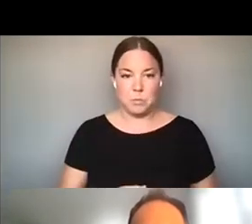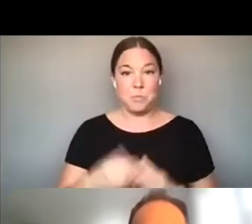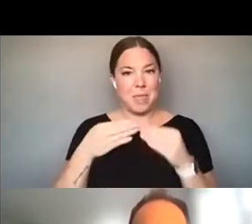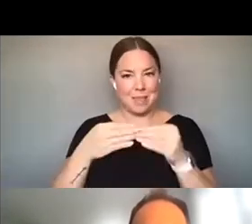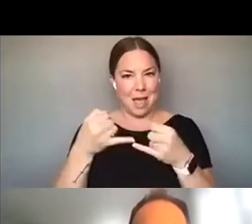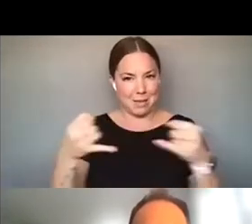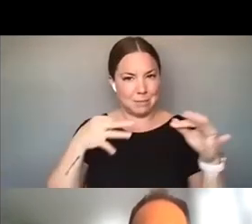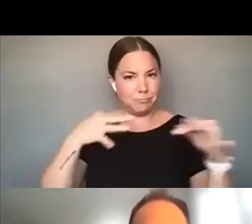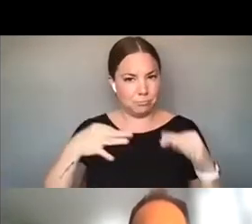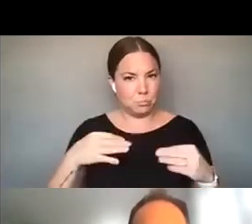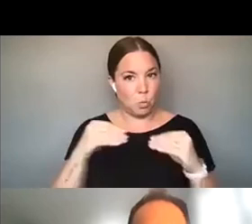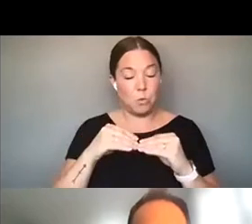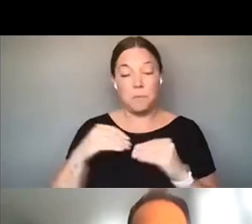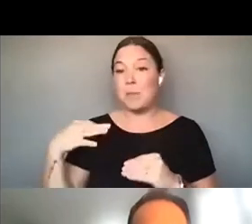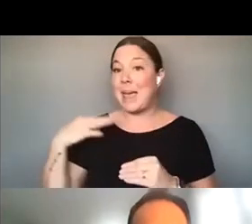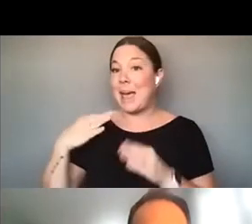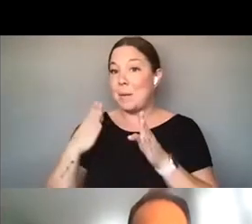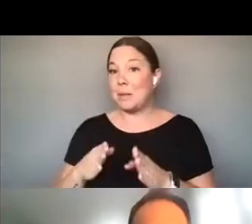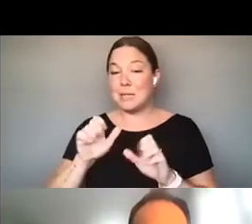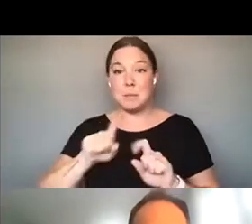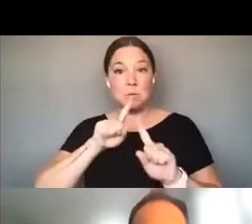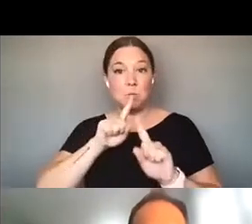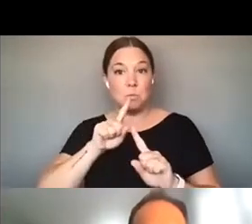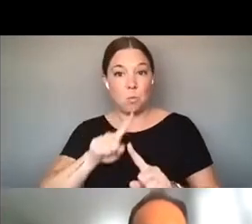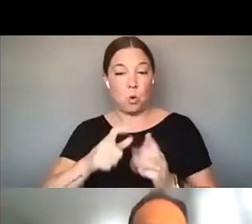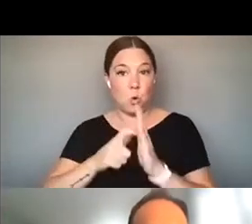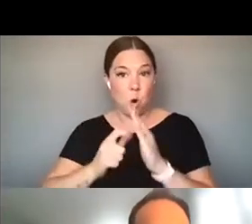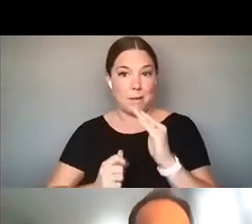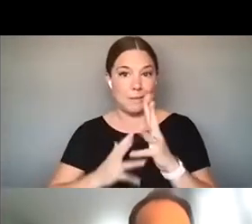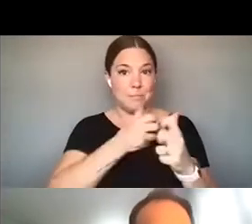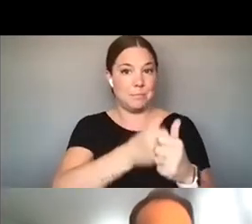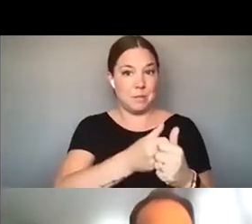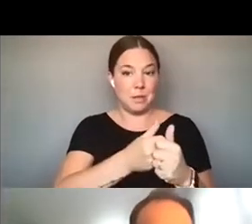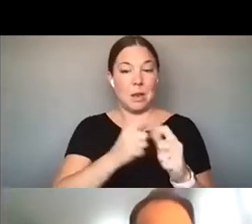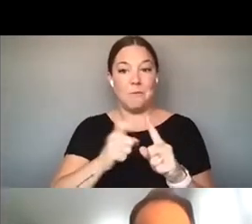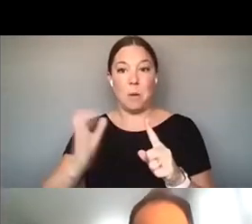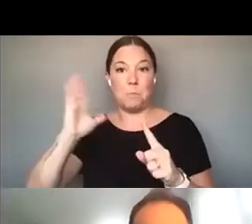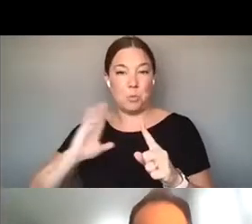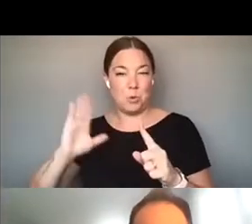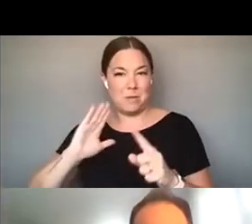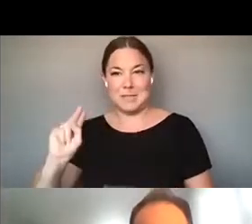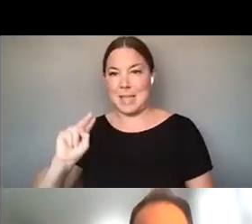must also be up-to-date with reporting requirements for any previous NEA grant.